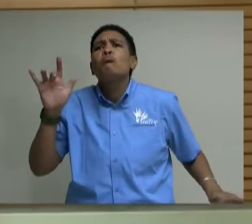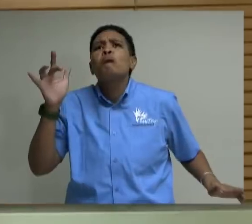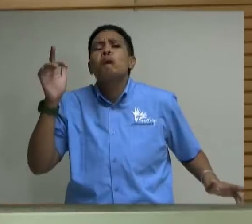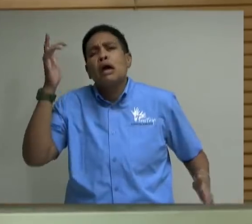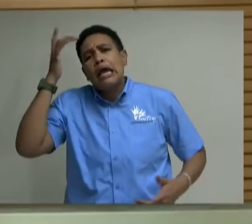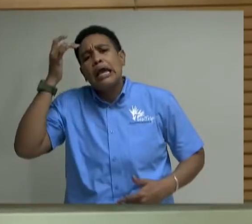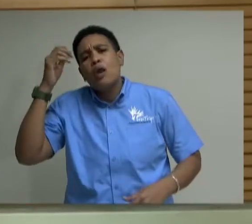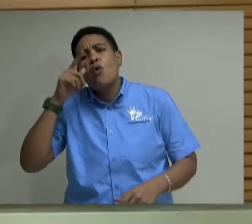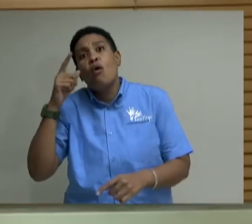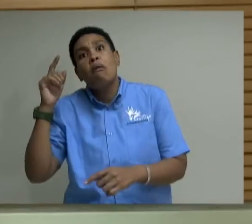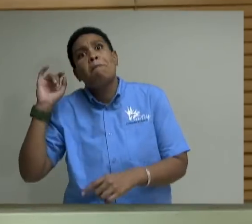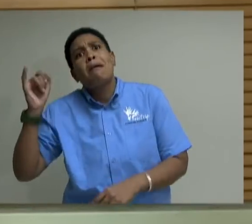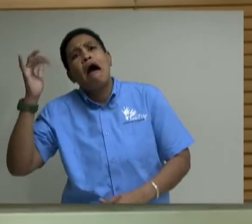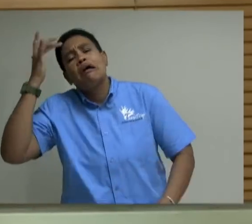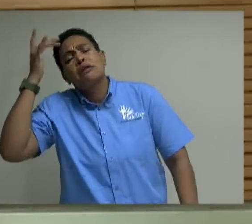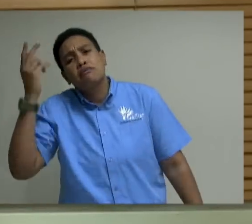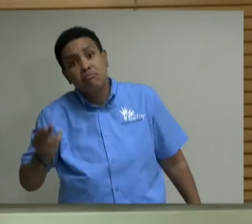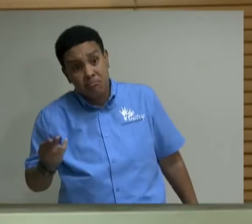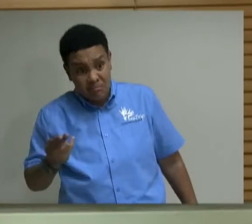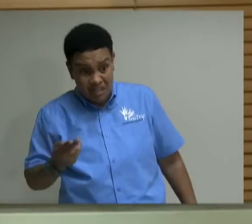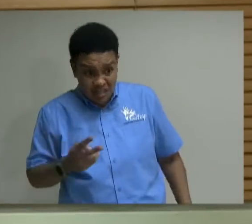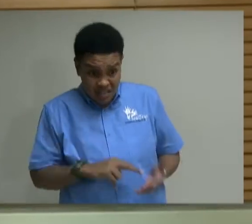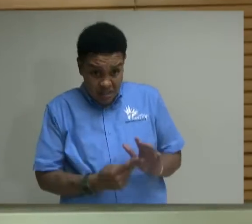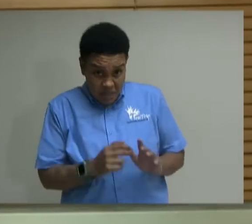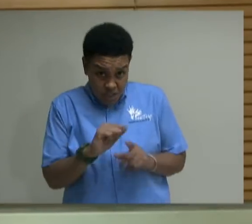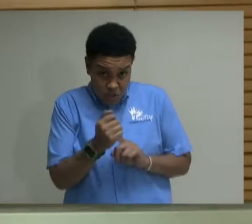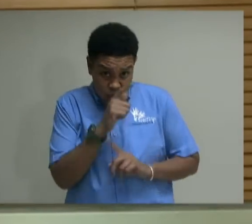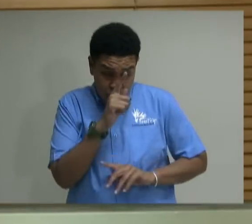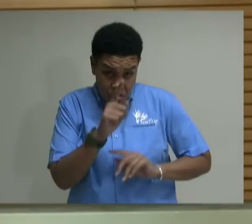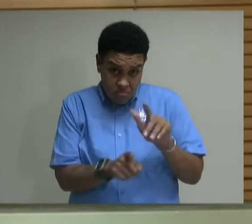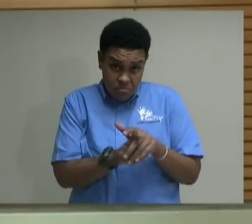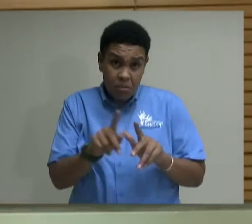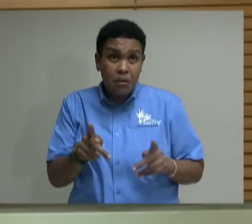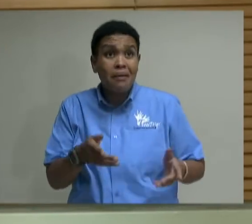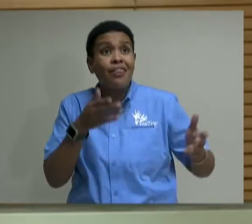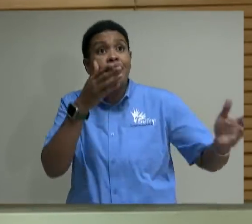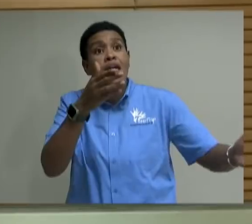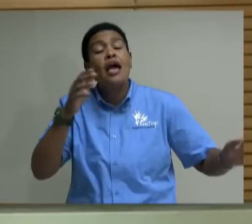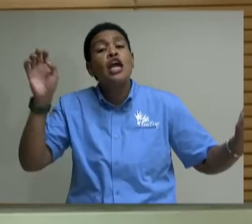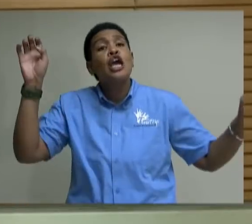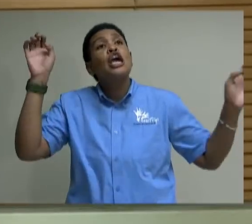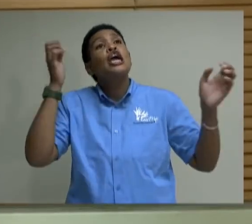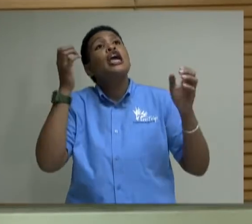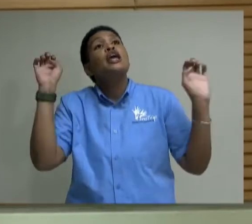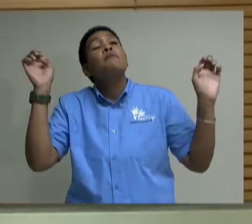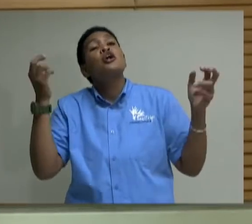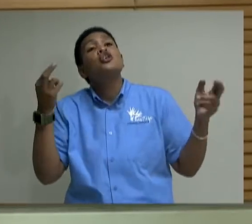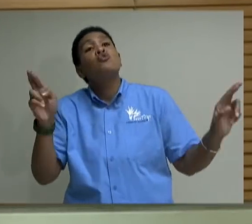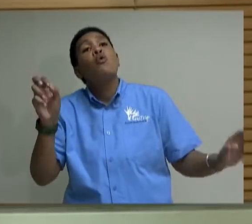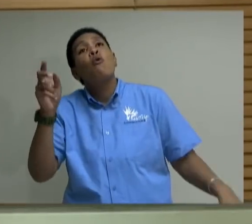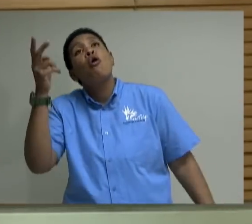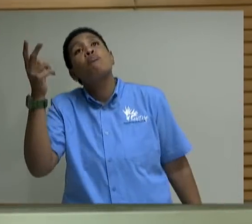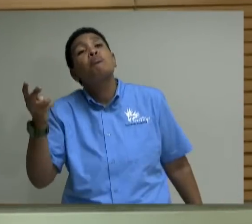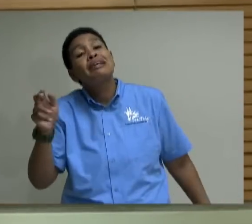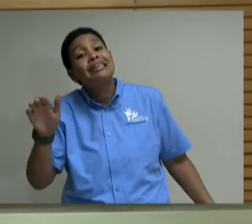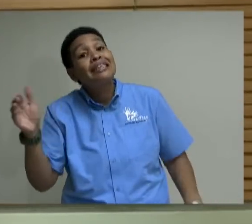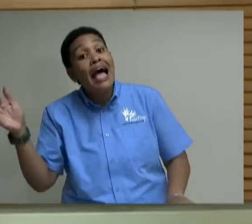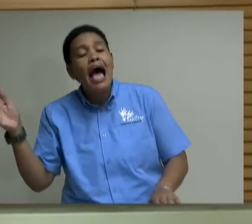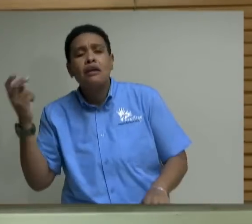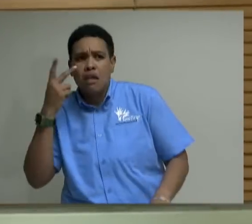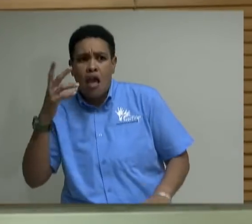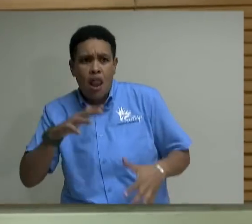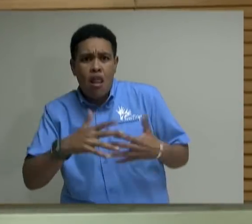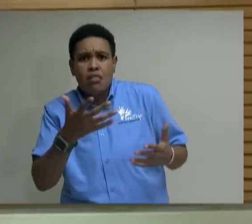where people are presenting at the hospitals in the emergency rooms undying or in a very bad state? Are you seeing a lot of